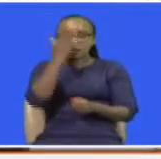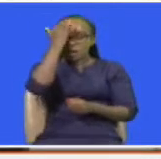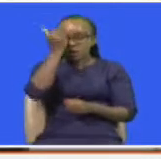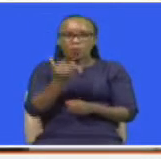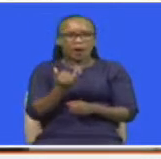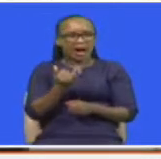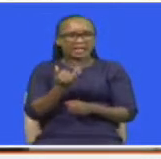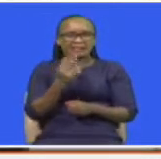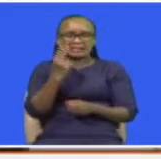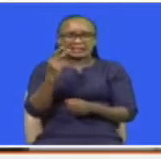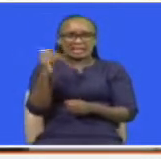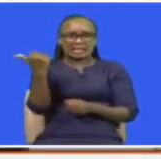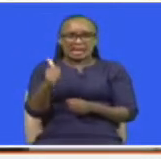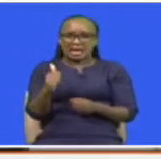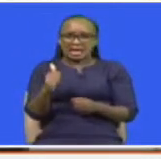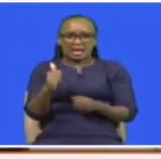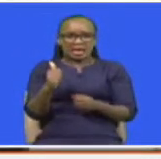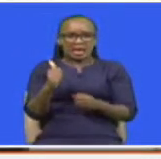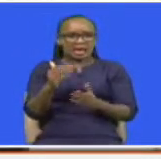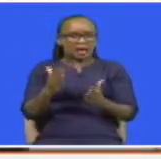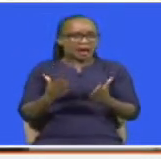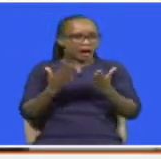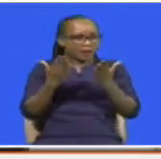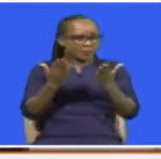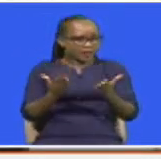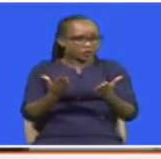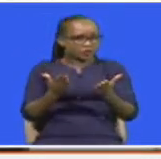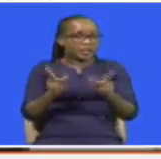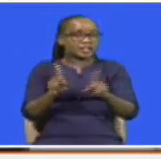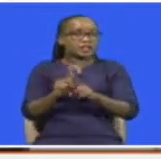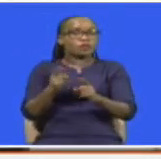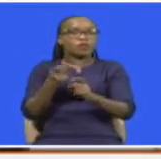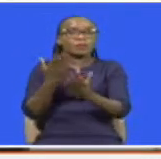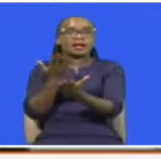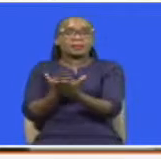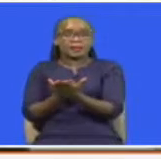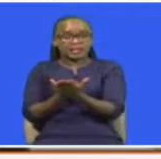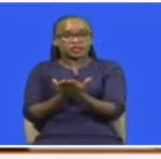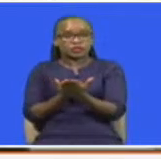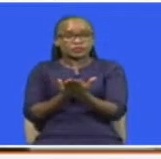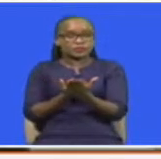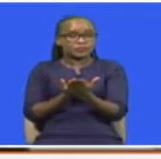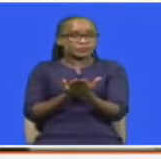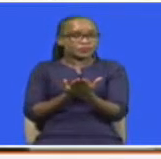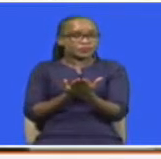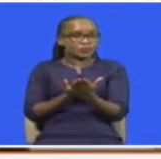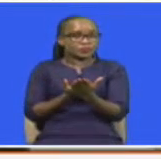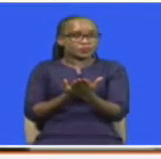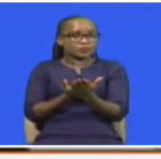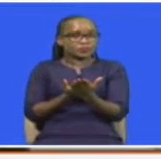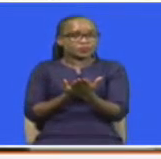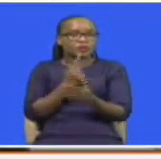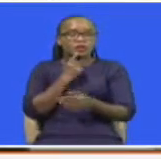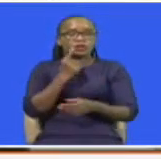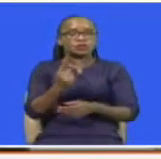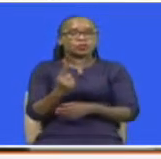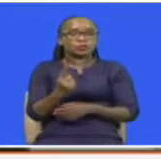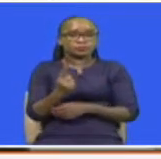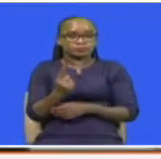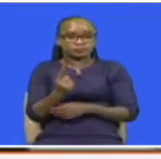have not seen any application seeking to strike out the petition. There is none. So